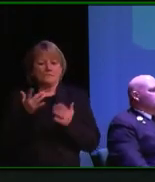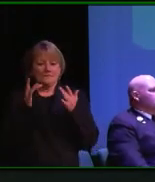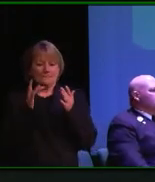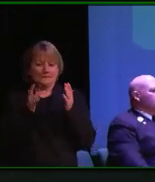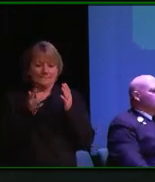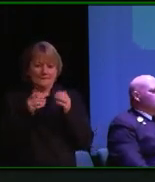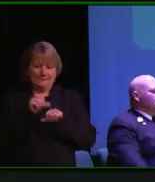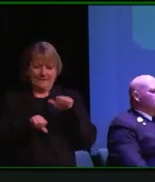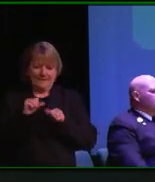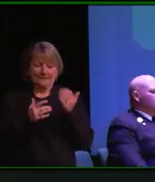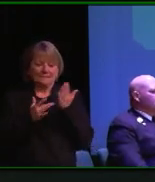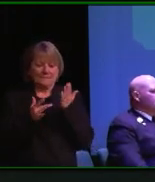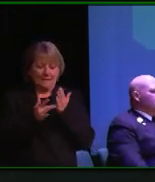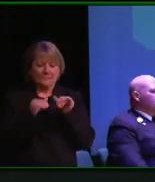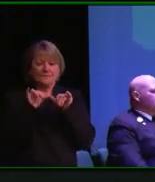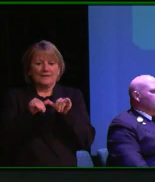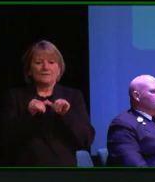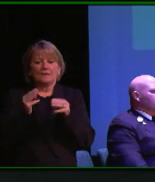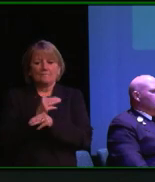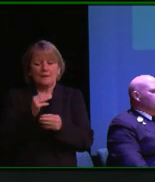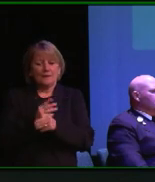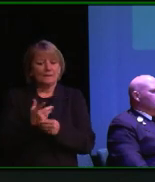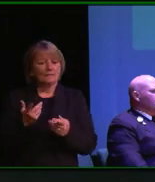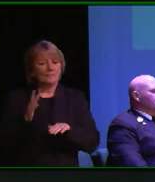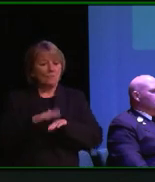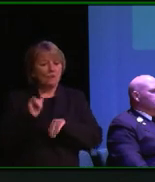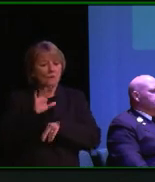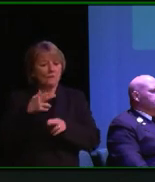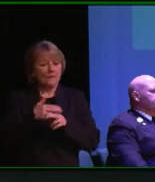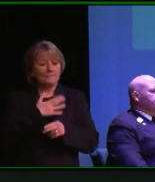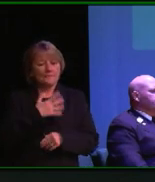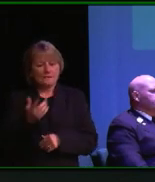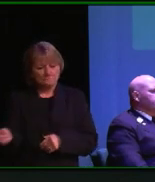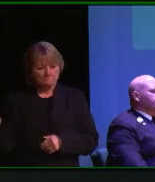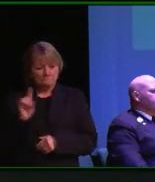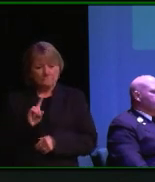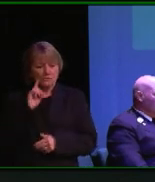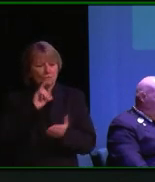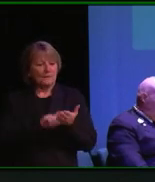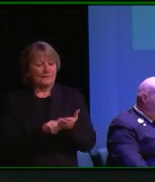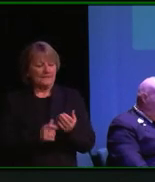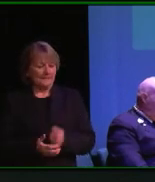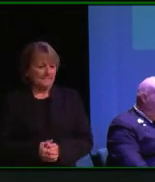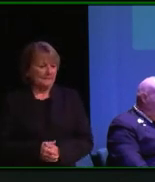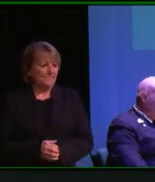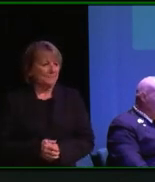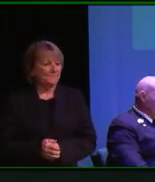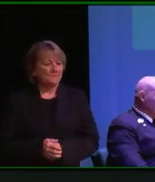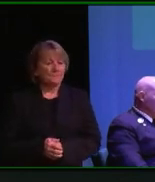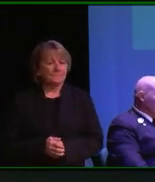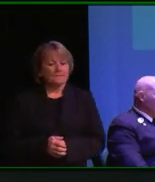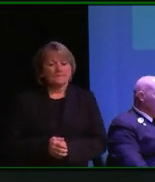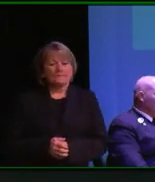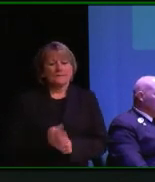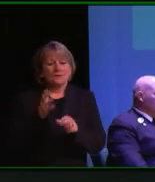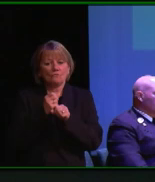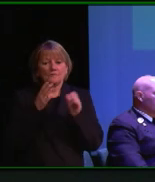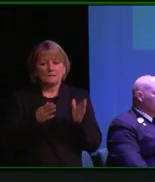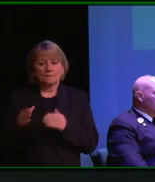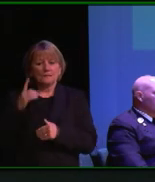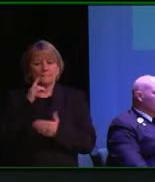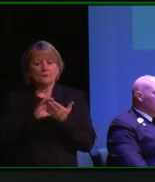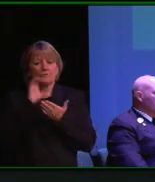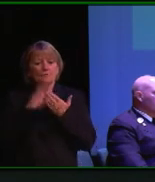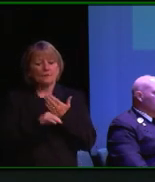and Mathematics. As I call your name, please come to the stage to be recognized. The recipients of the